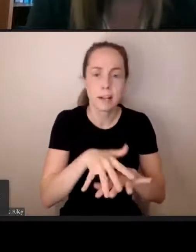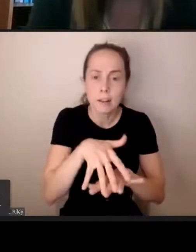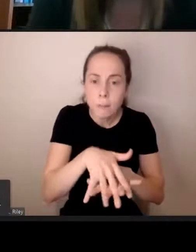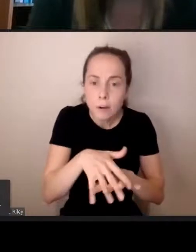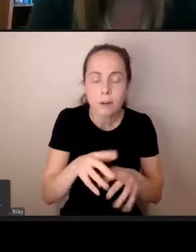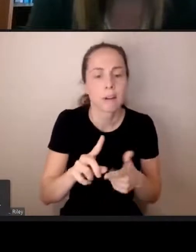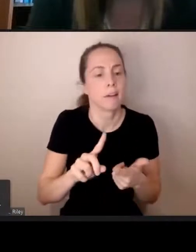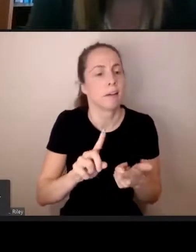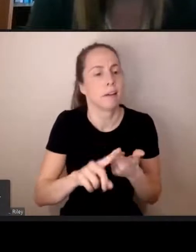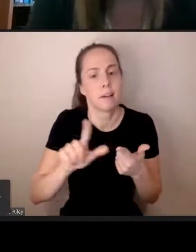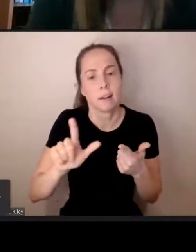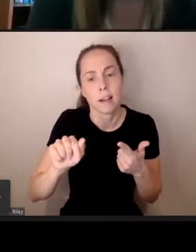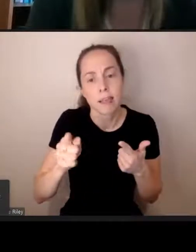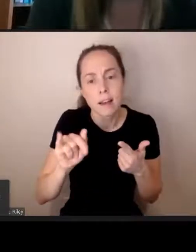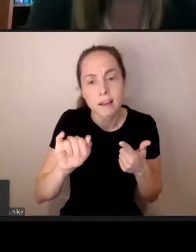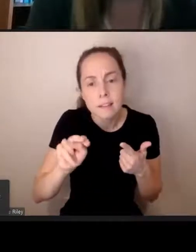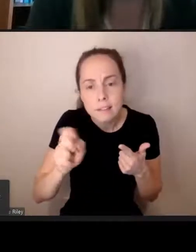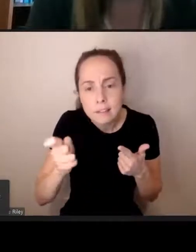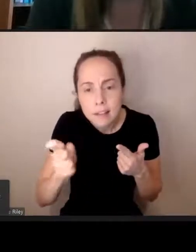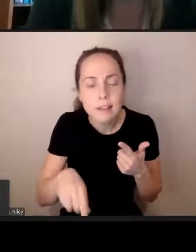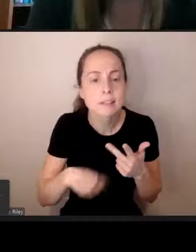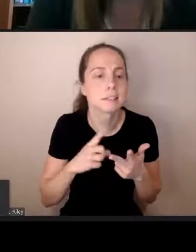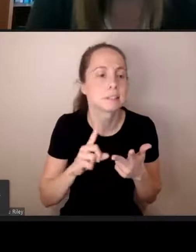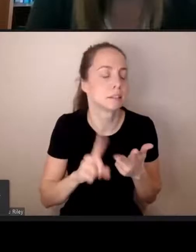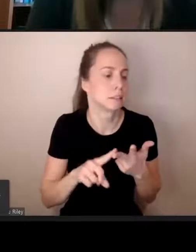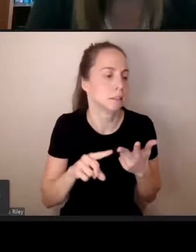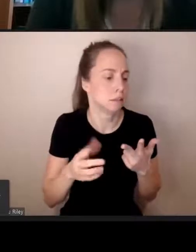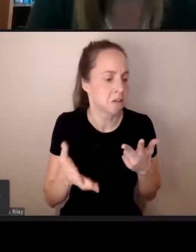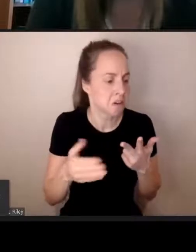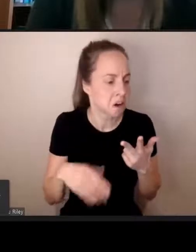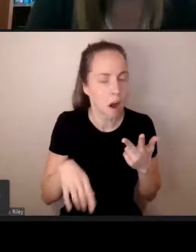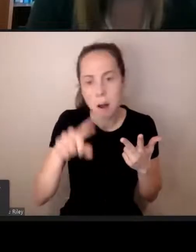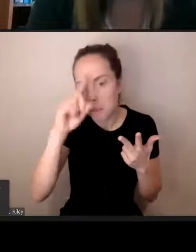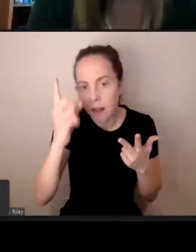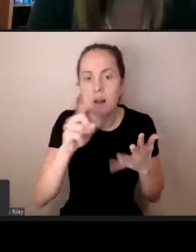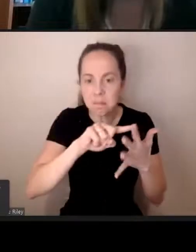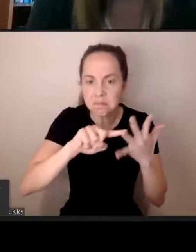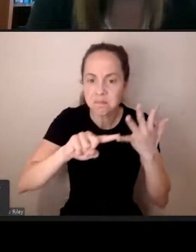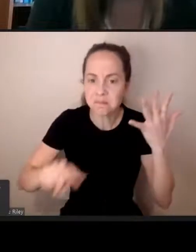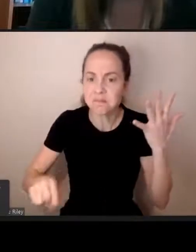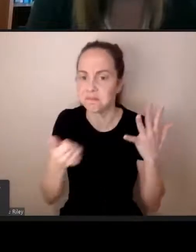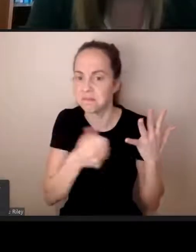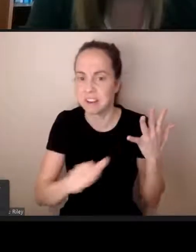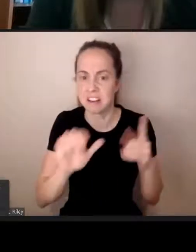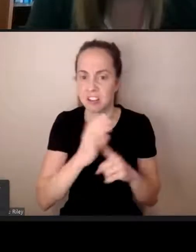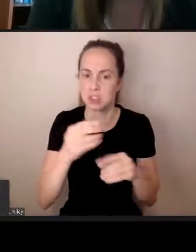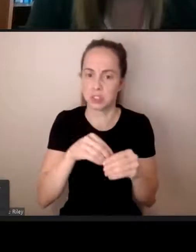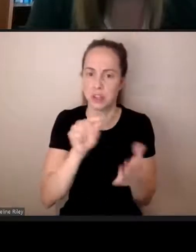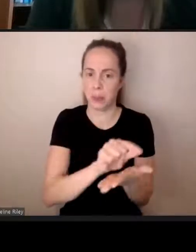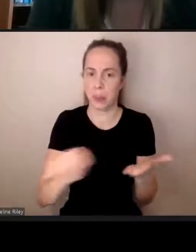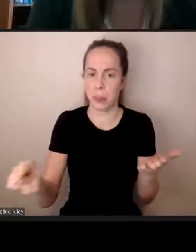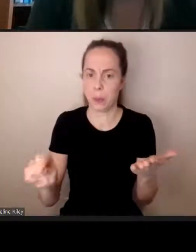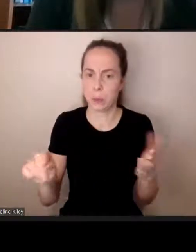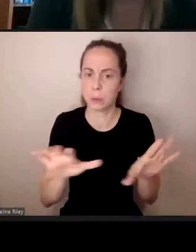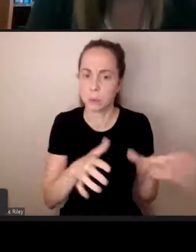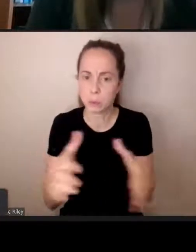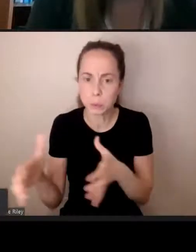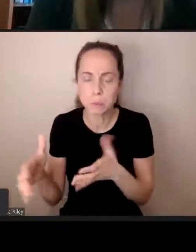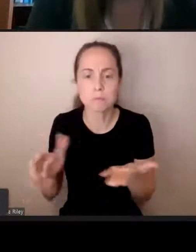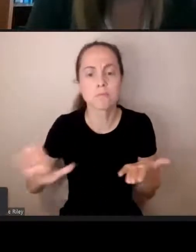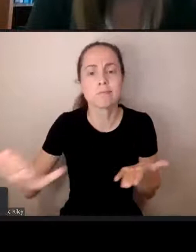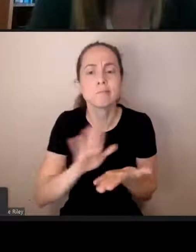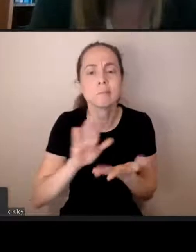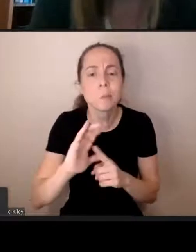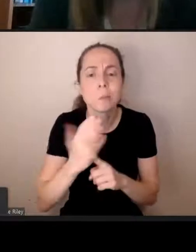the, discrete cultures within those groups, like, what is our narrative? What is our cultural